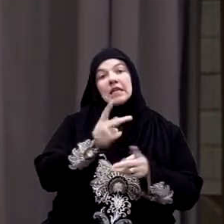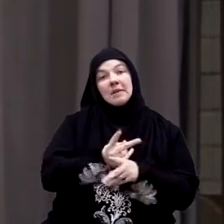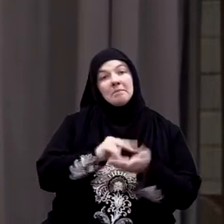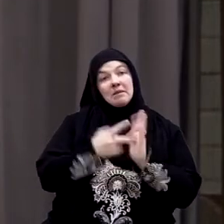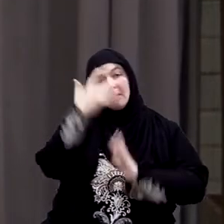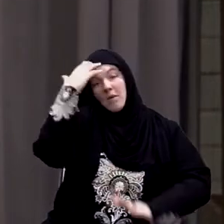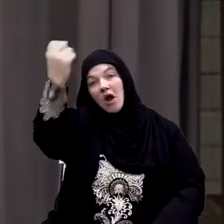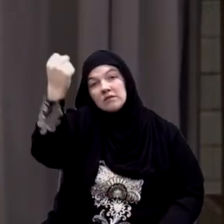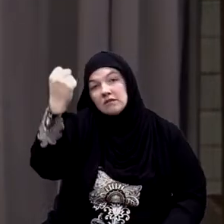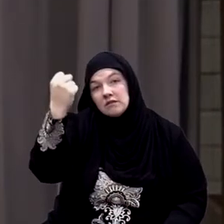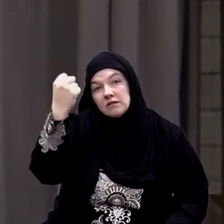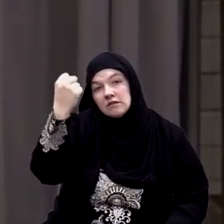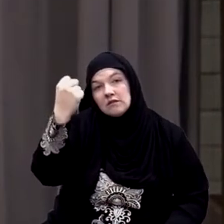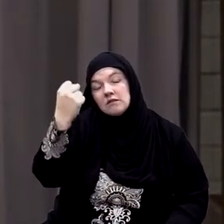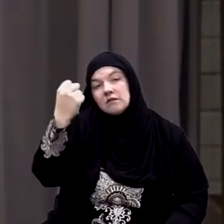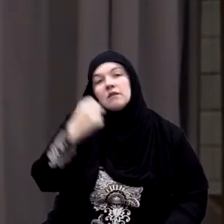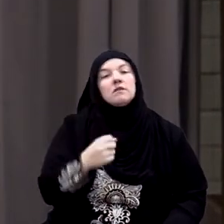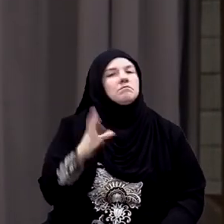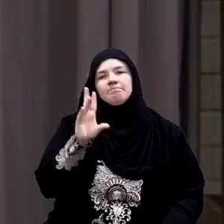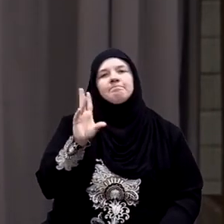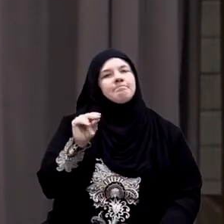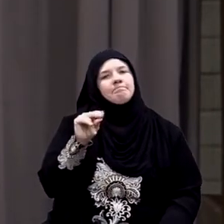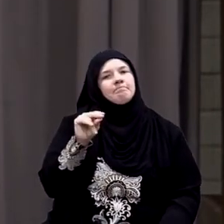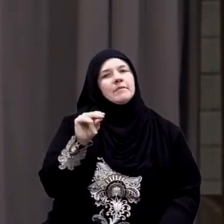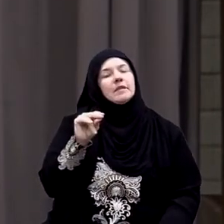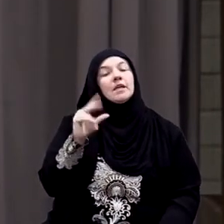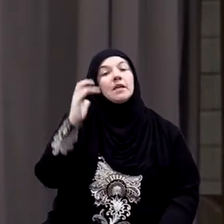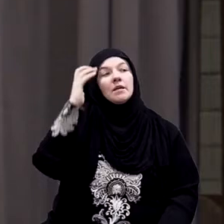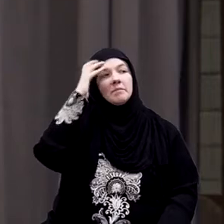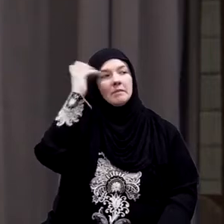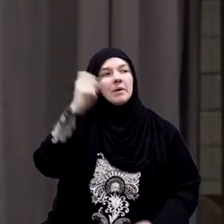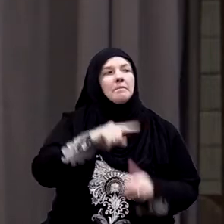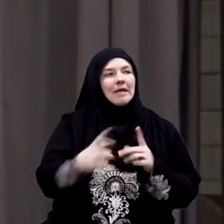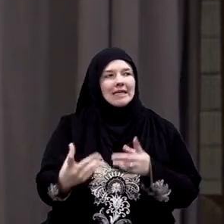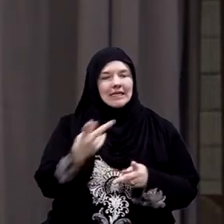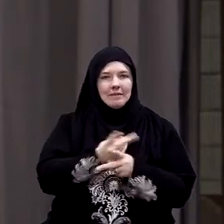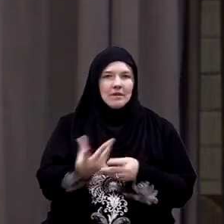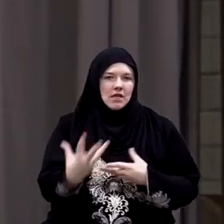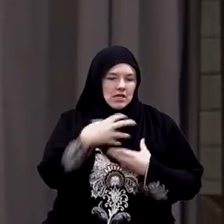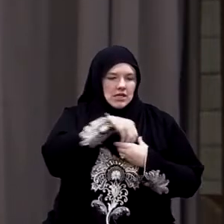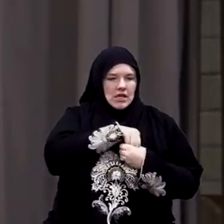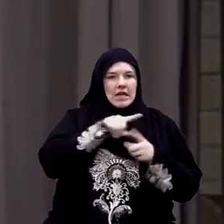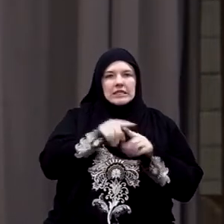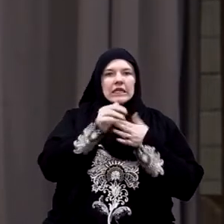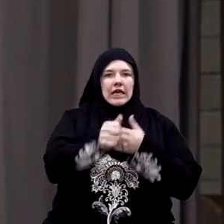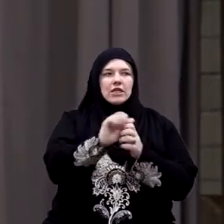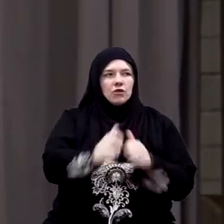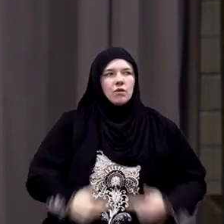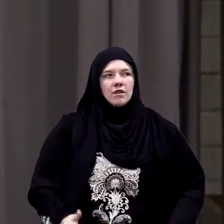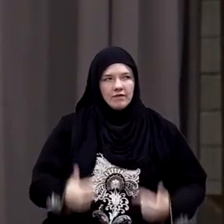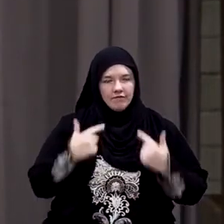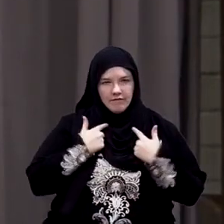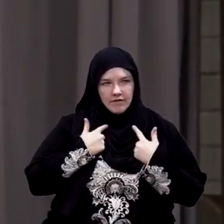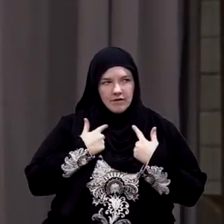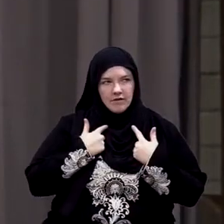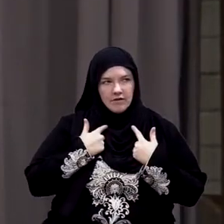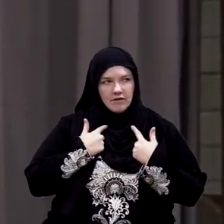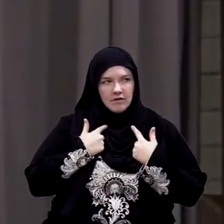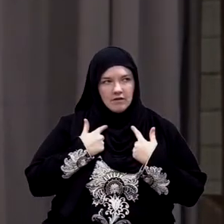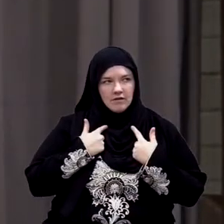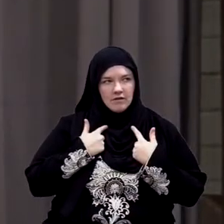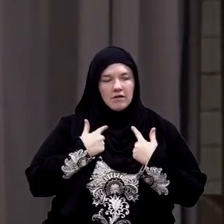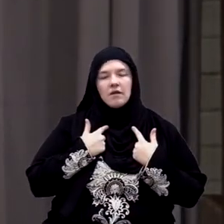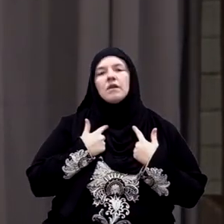memorize it. Keep it means to keep it as a guide in your life.